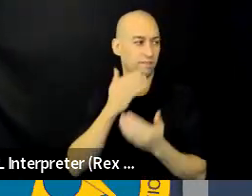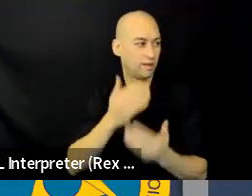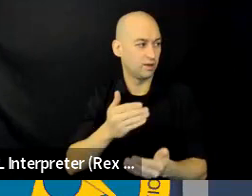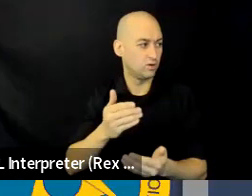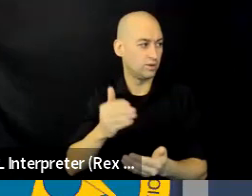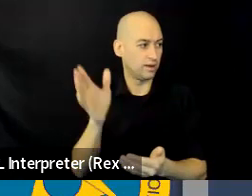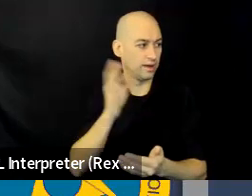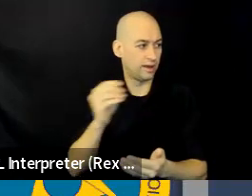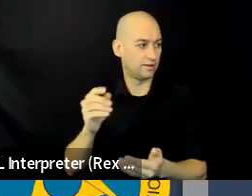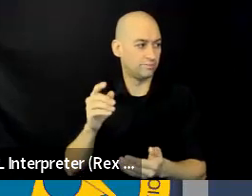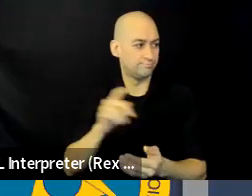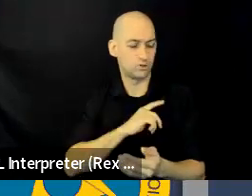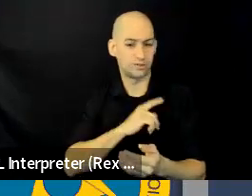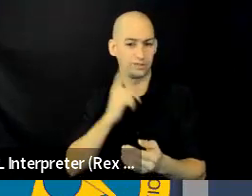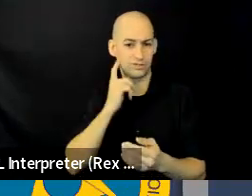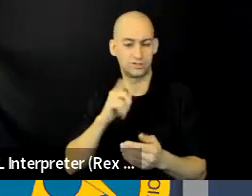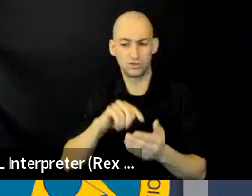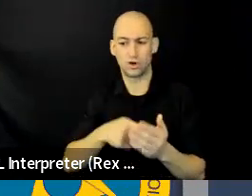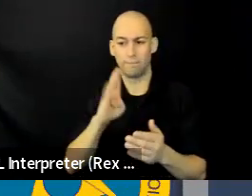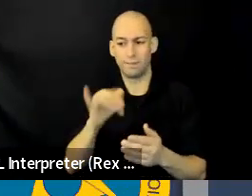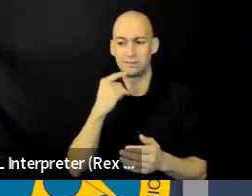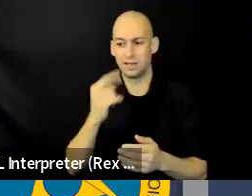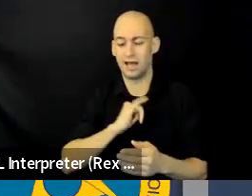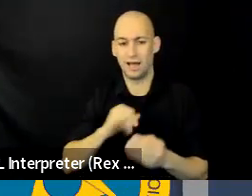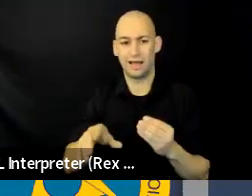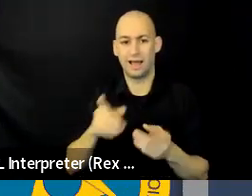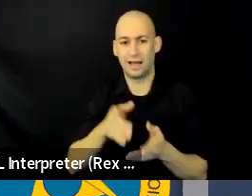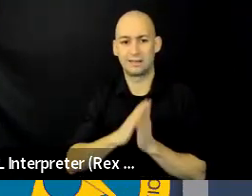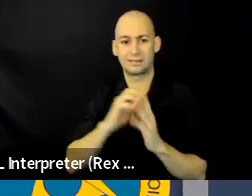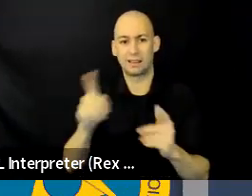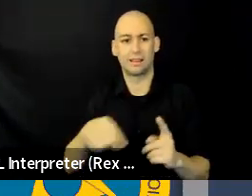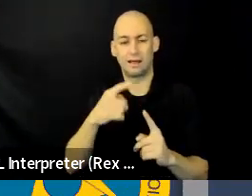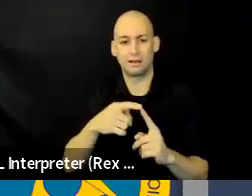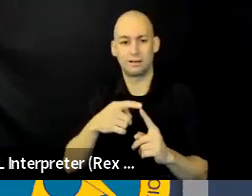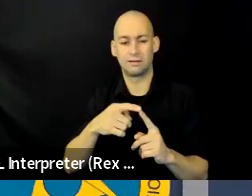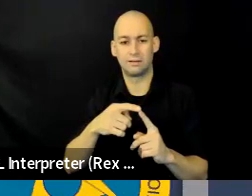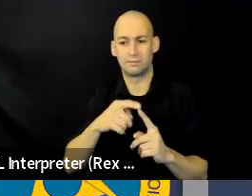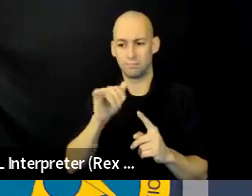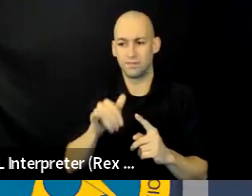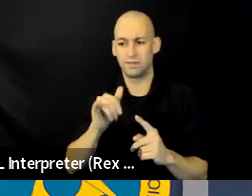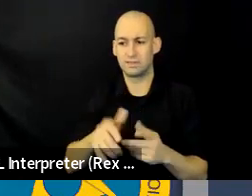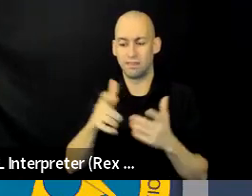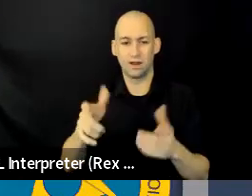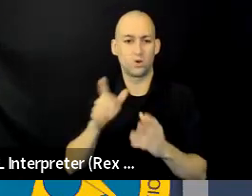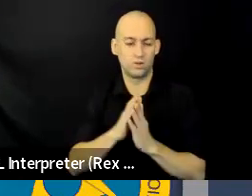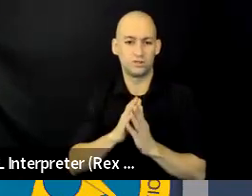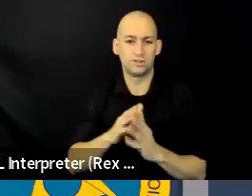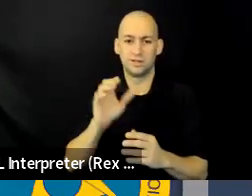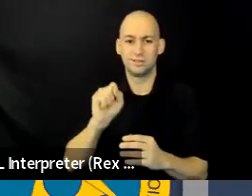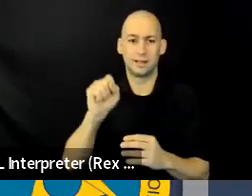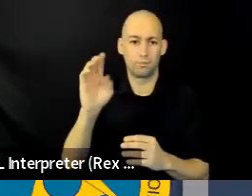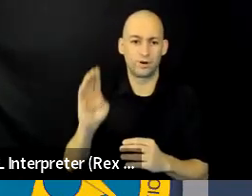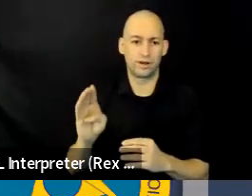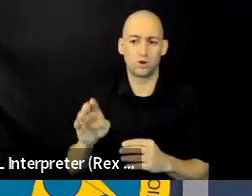And first, I'll just start off by saying I asked a lot of questions about this one too, and that San Bernardino Transportation Authority,